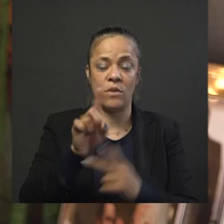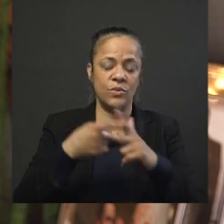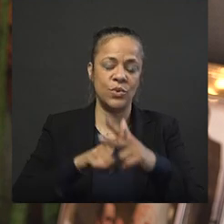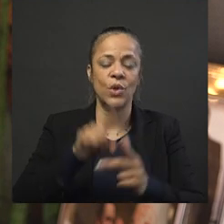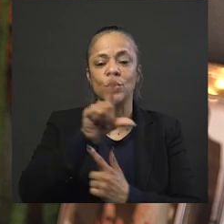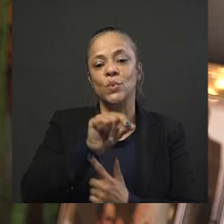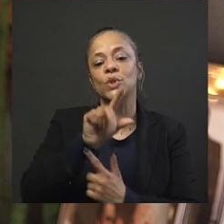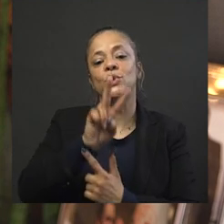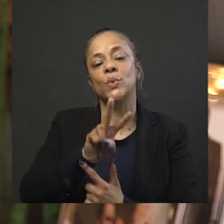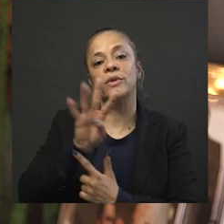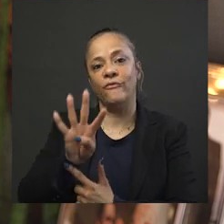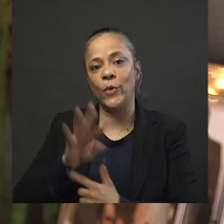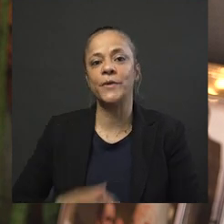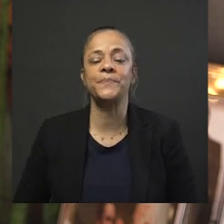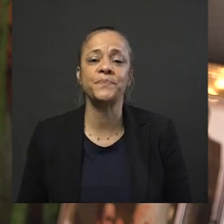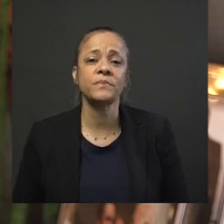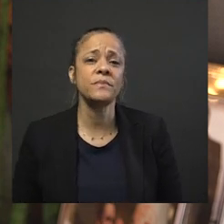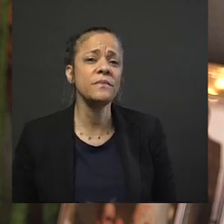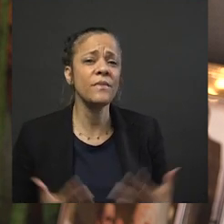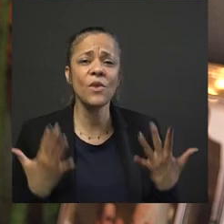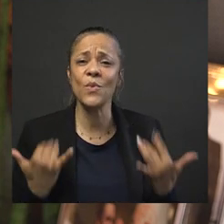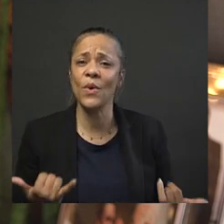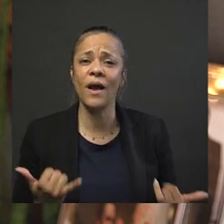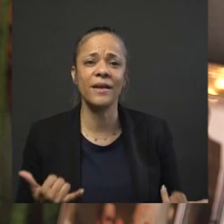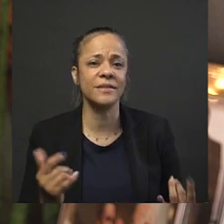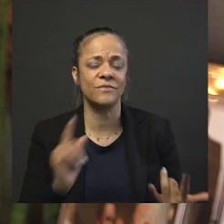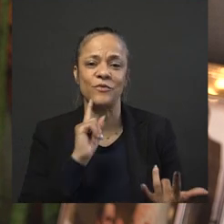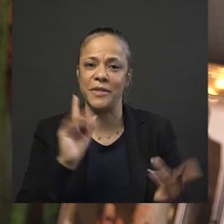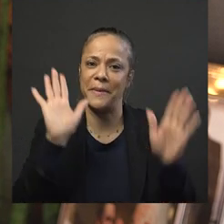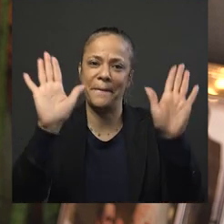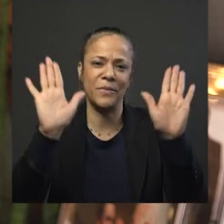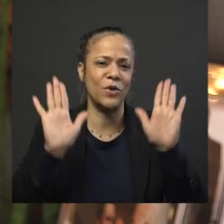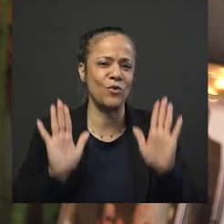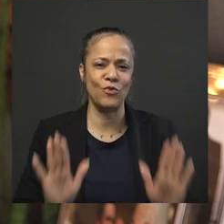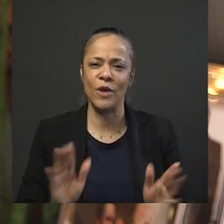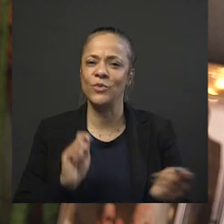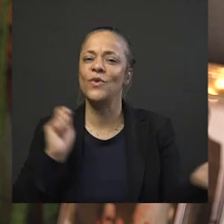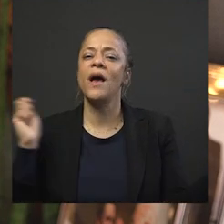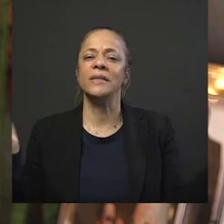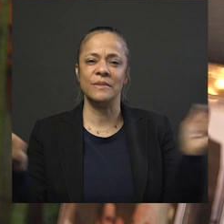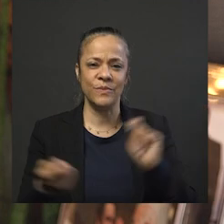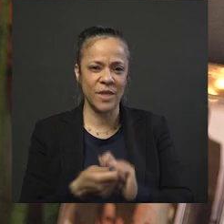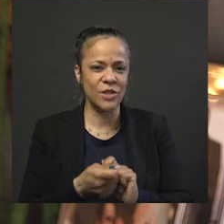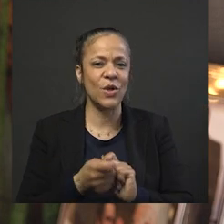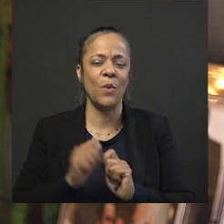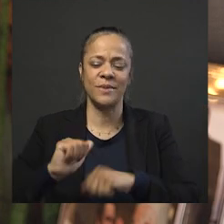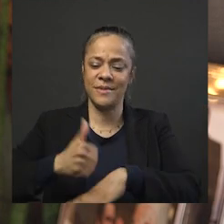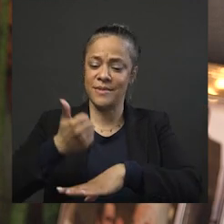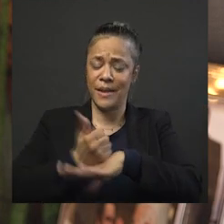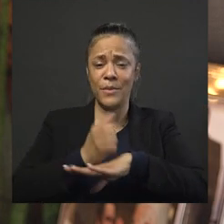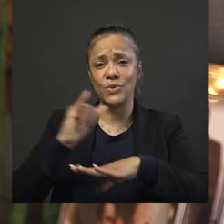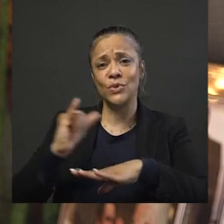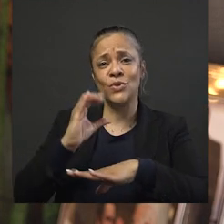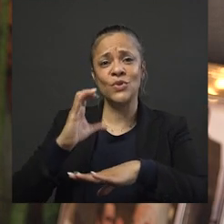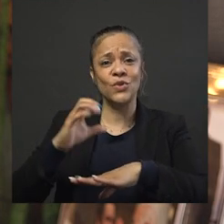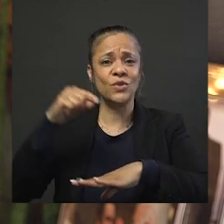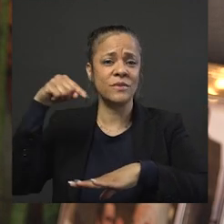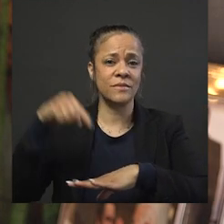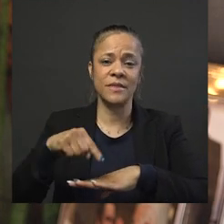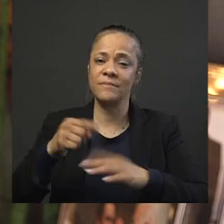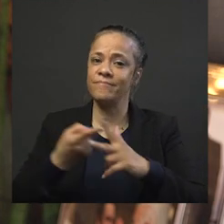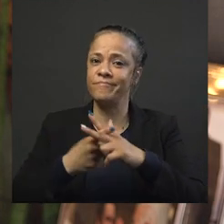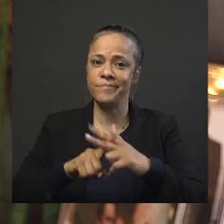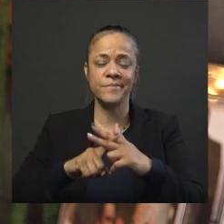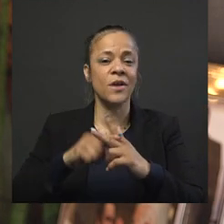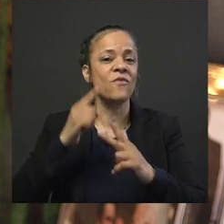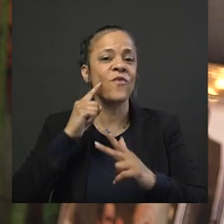1 scheduled to open by 2024. We're in the midst of an incredible transformation as we further establish Jersey City as the